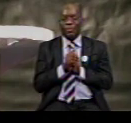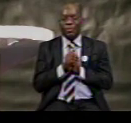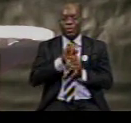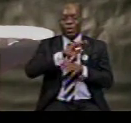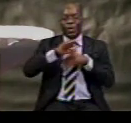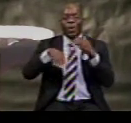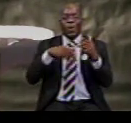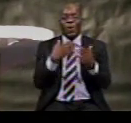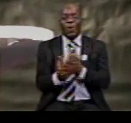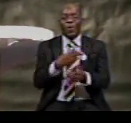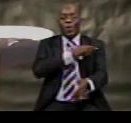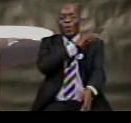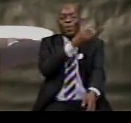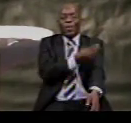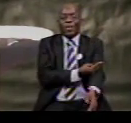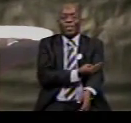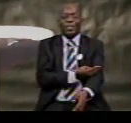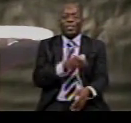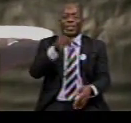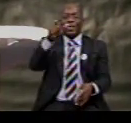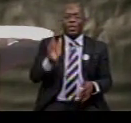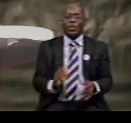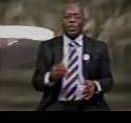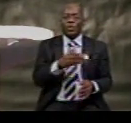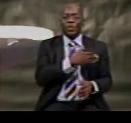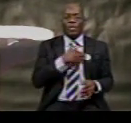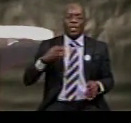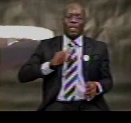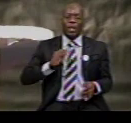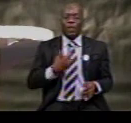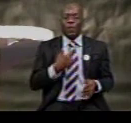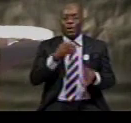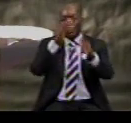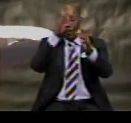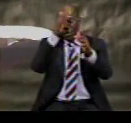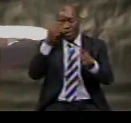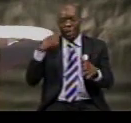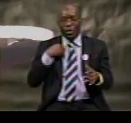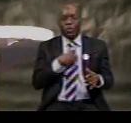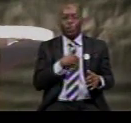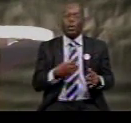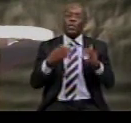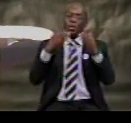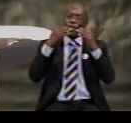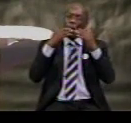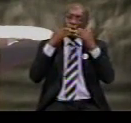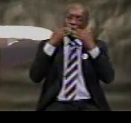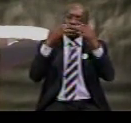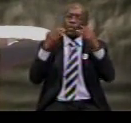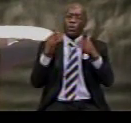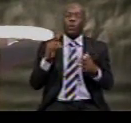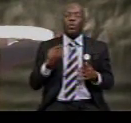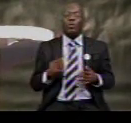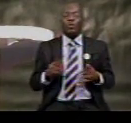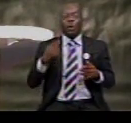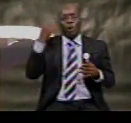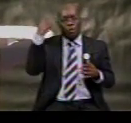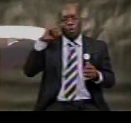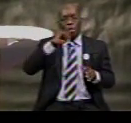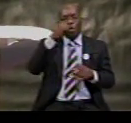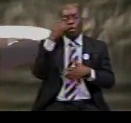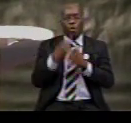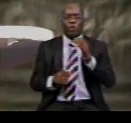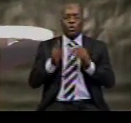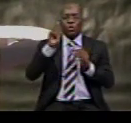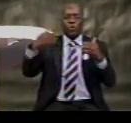Almighty God and our Father, we're grateful unto you for what you have been doing for the past